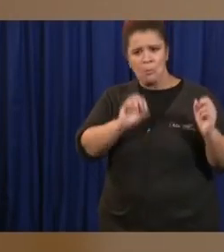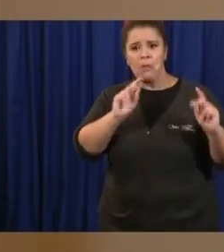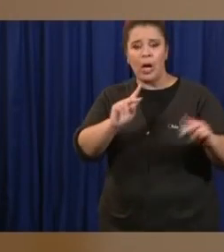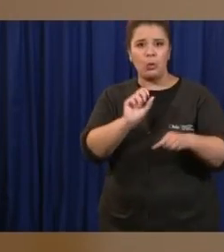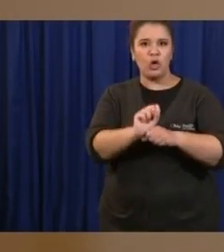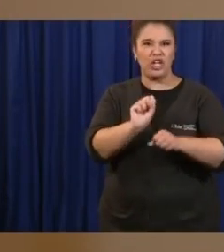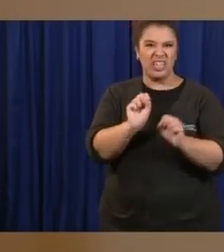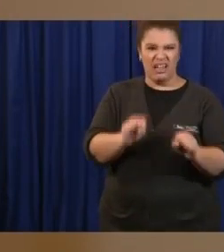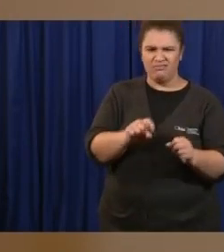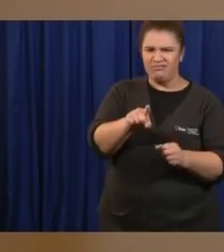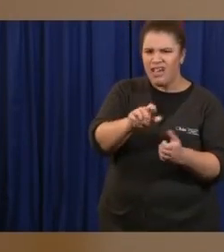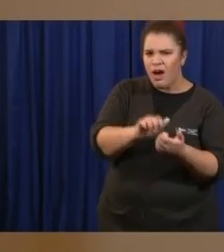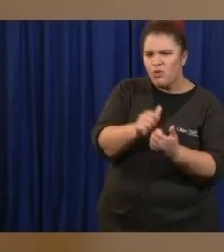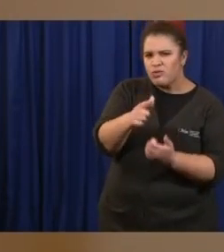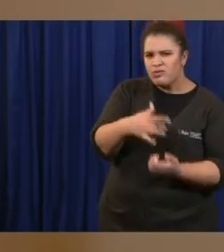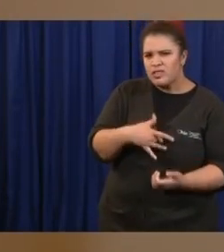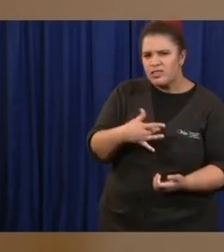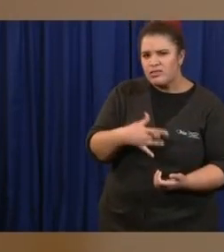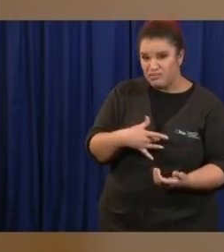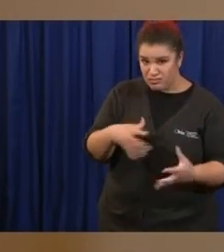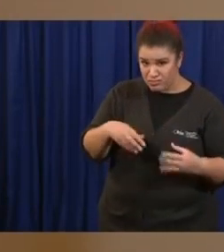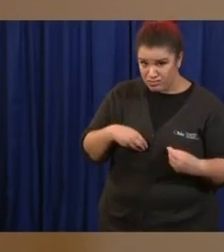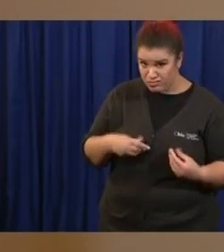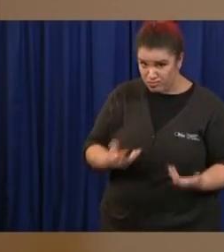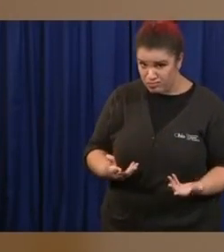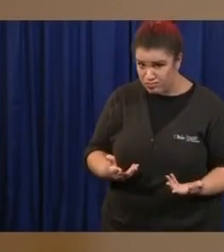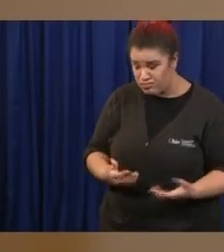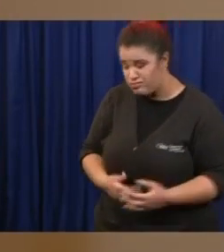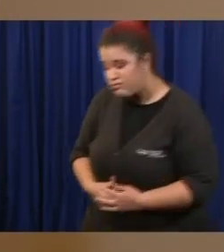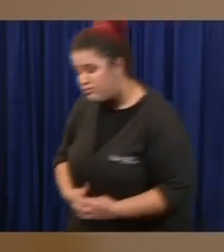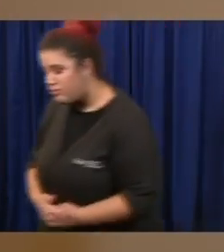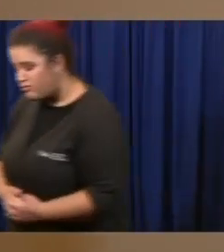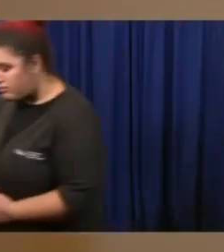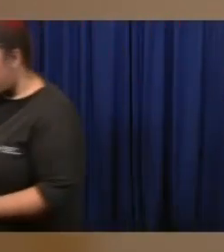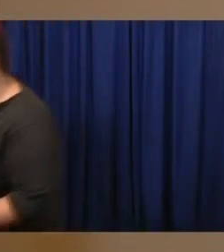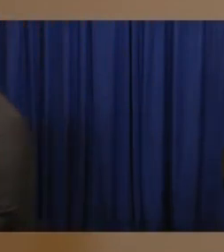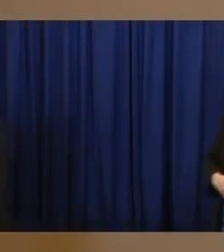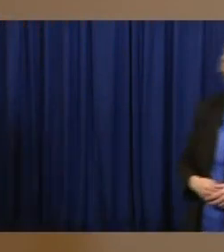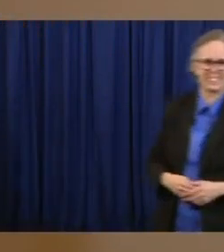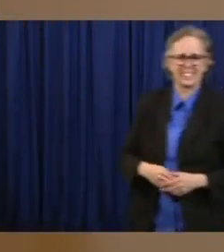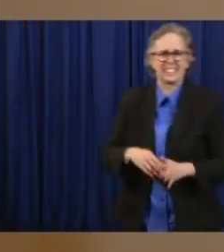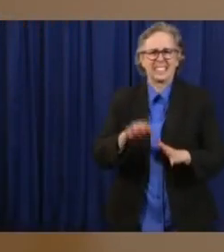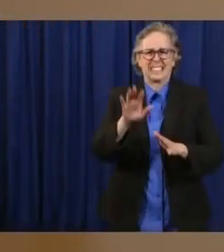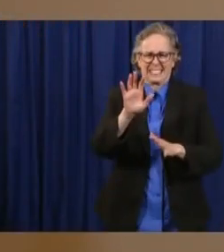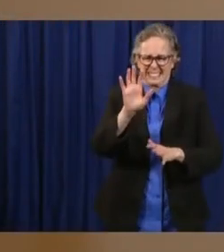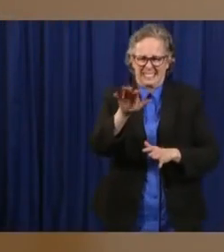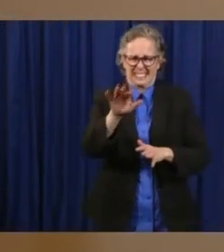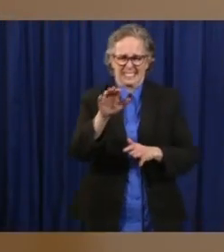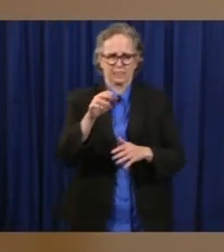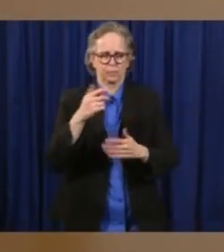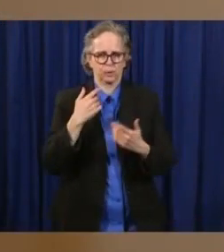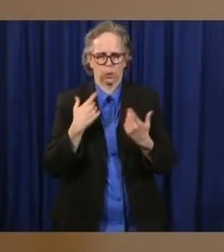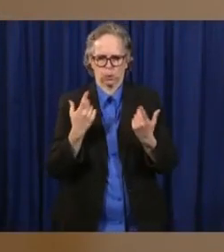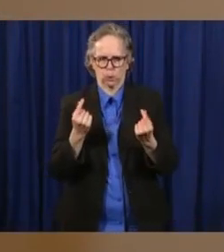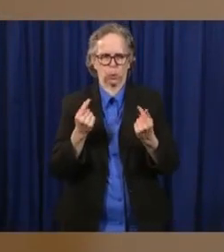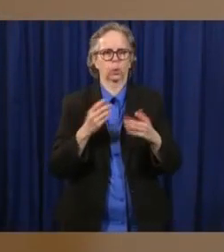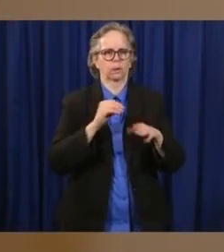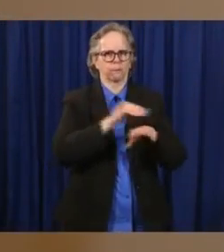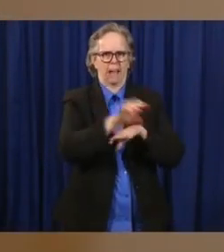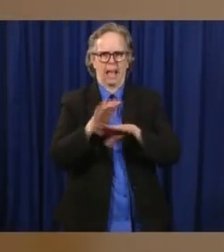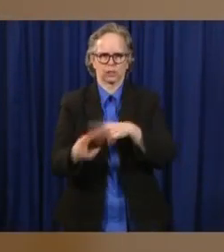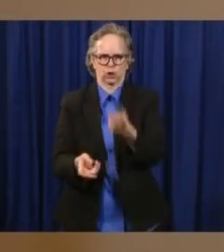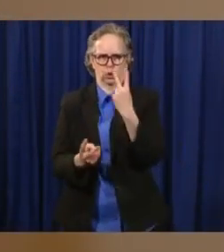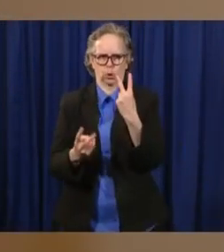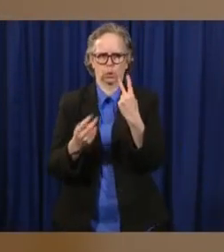I mean, one of the things is we really have to figure out right now who truly is recovered and has